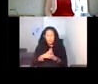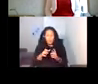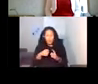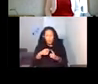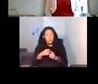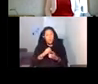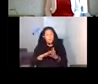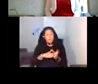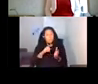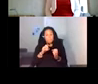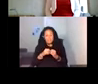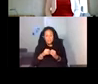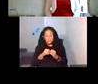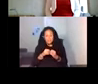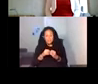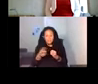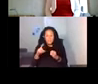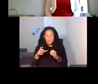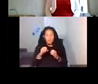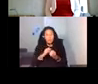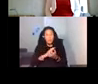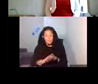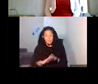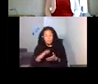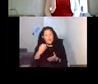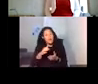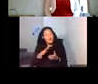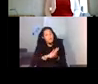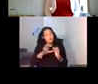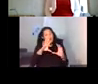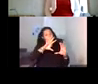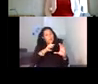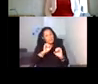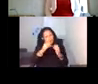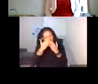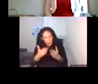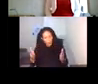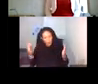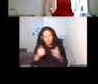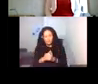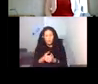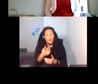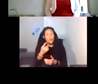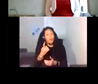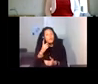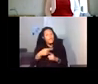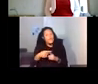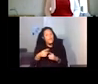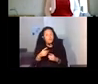and Boreham, where there's a blue plaque in her honour. She is one of England's finest